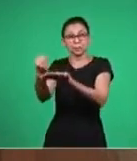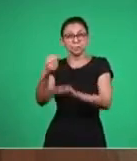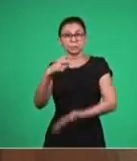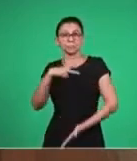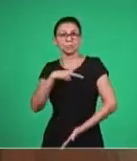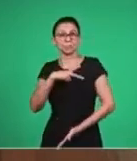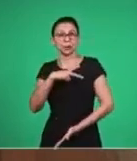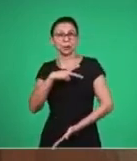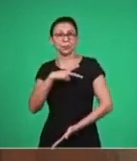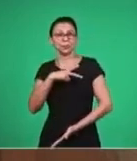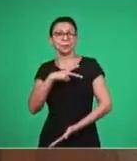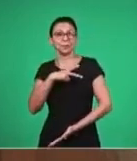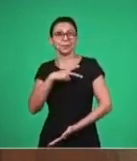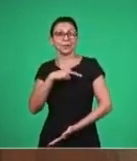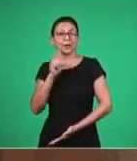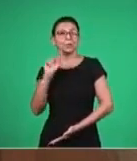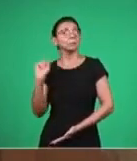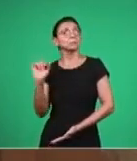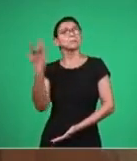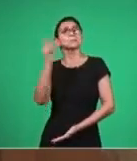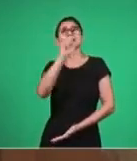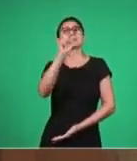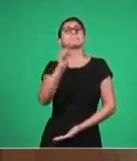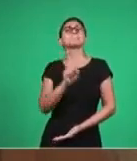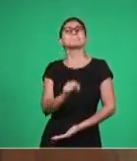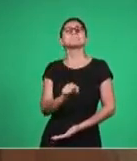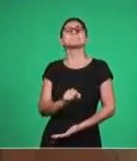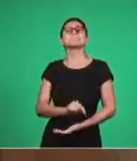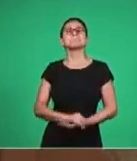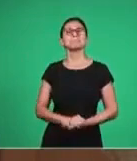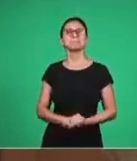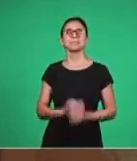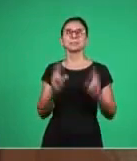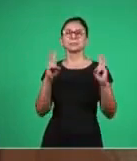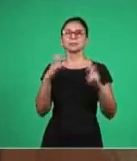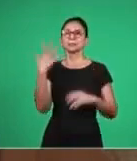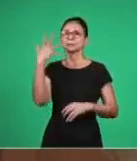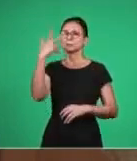for the verses that will be talked about.